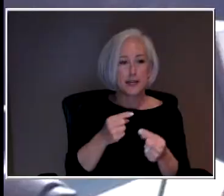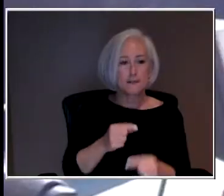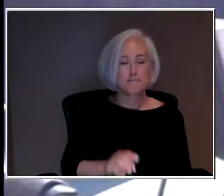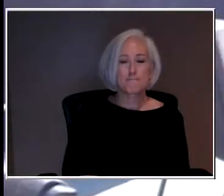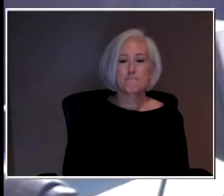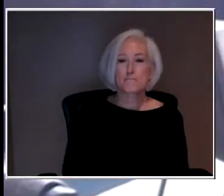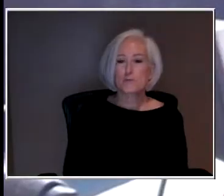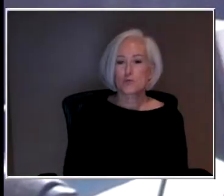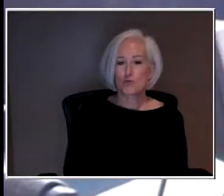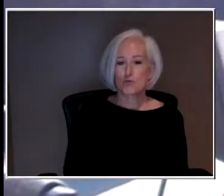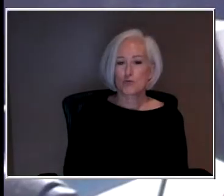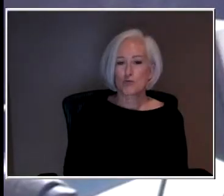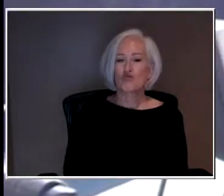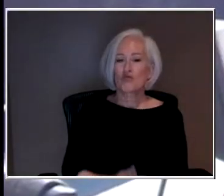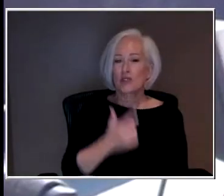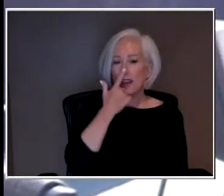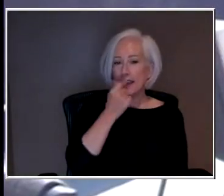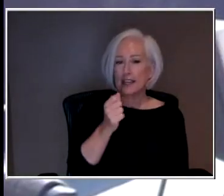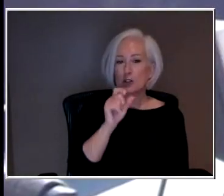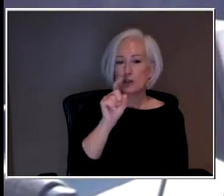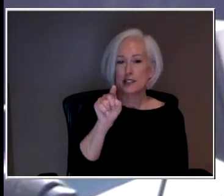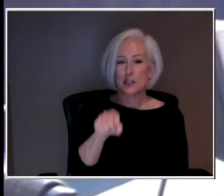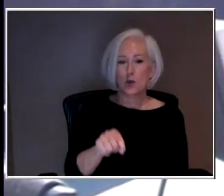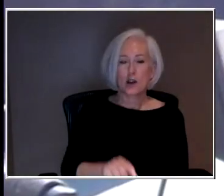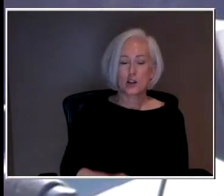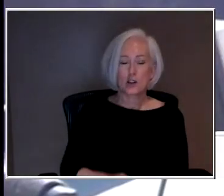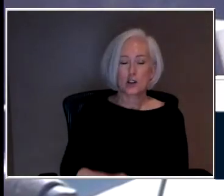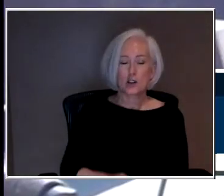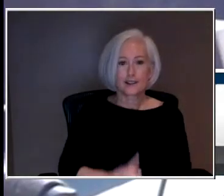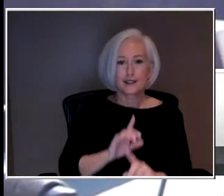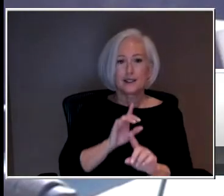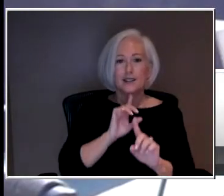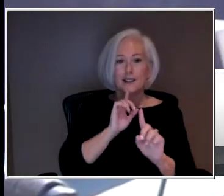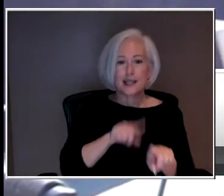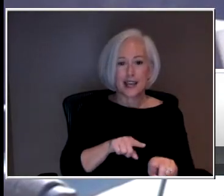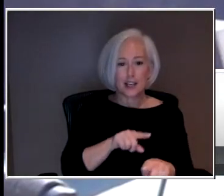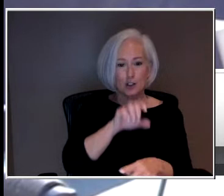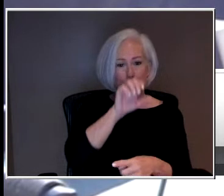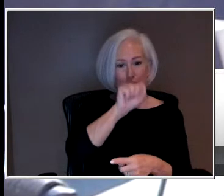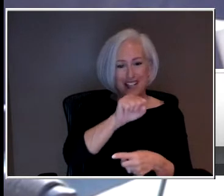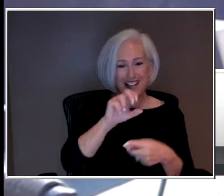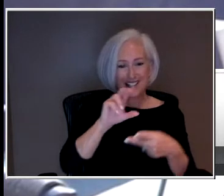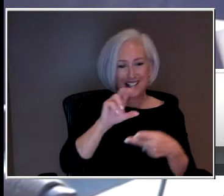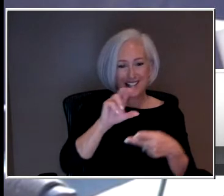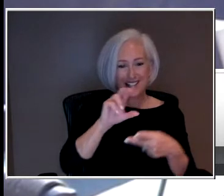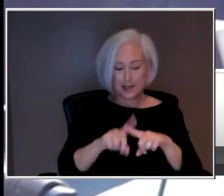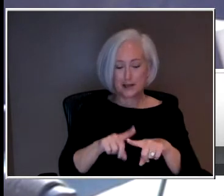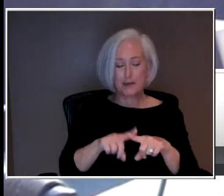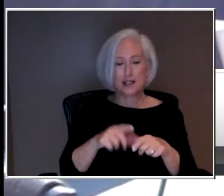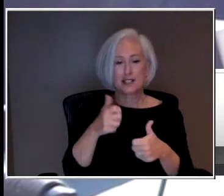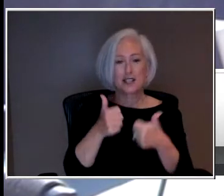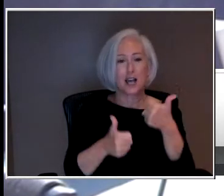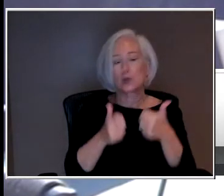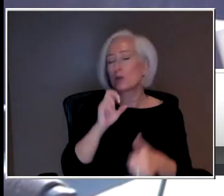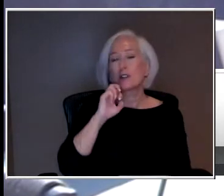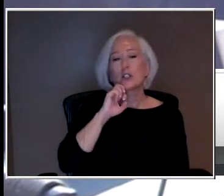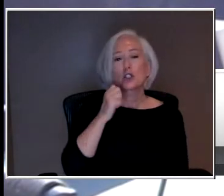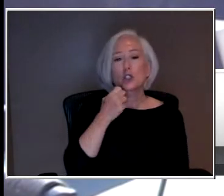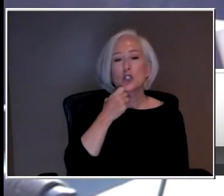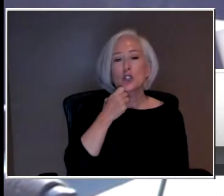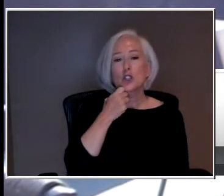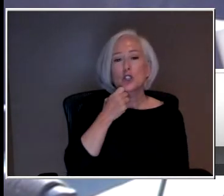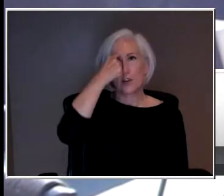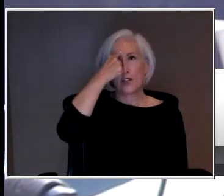Yeah, very interesting question. The answer is yes and no. It depends on the nerve. So if you think about this